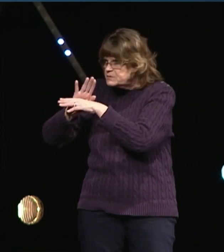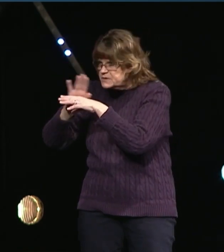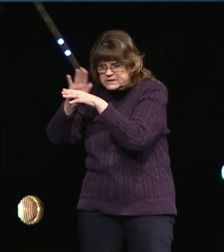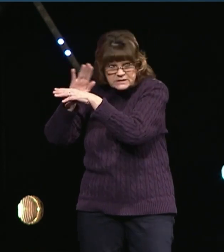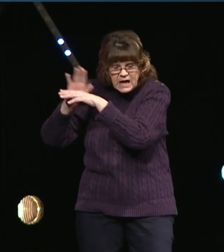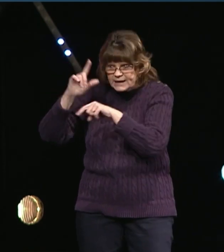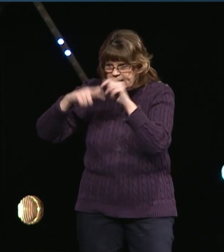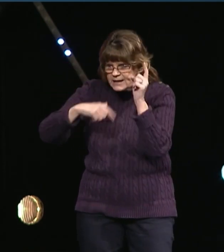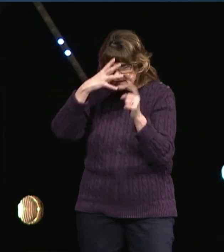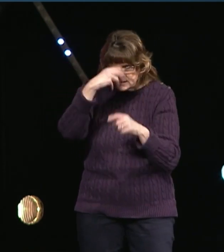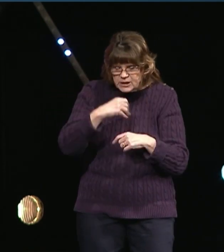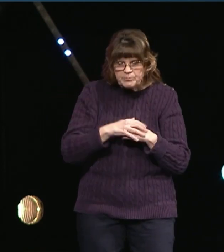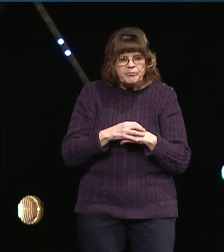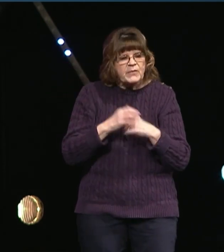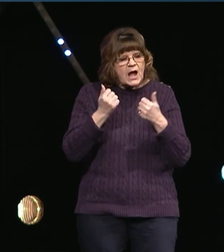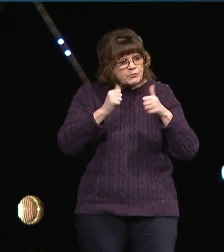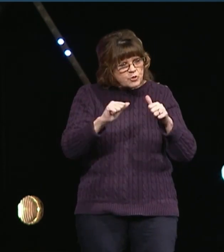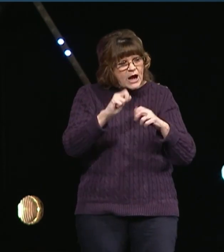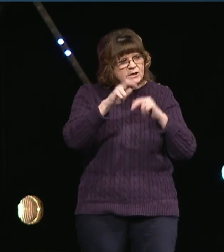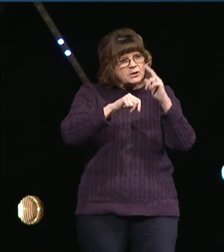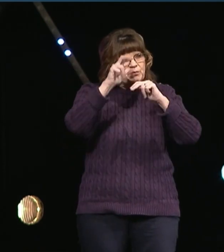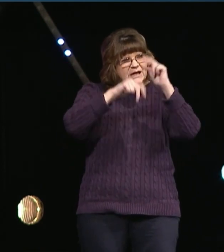problem. We're trying to build workers' housing.